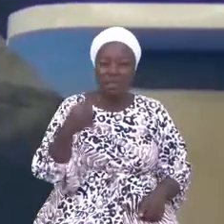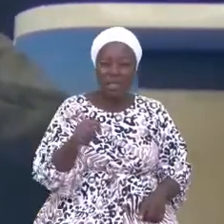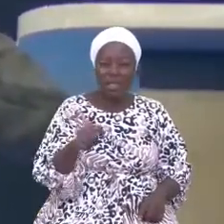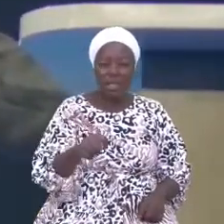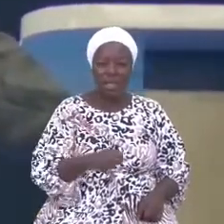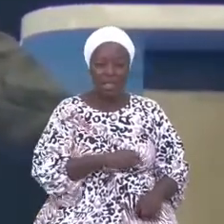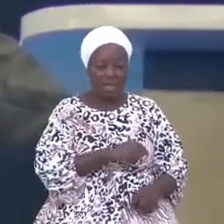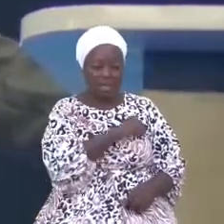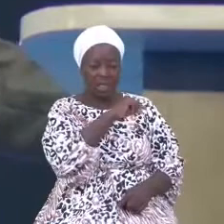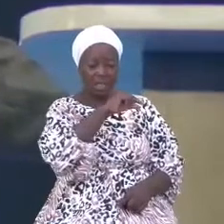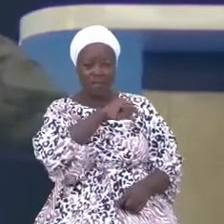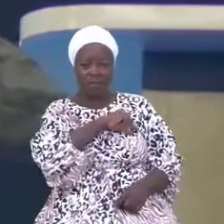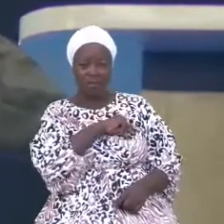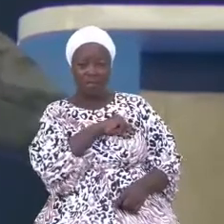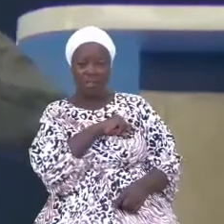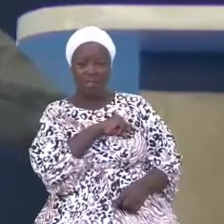guilty